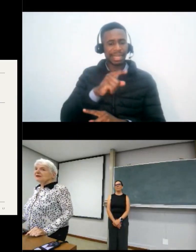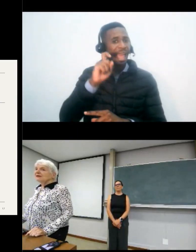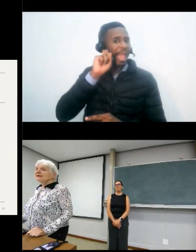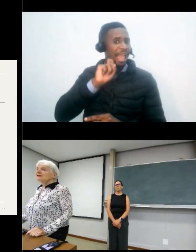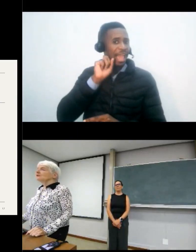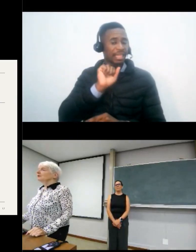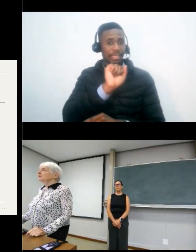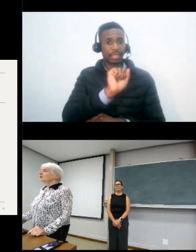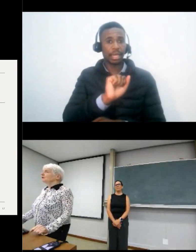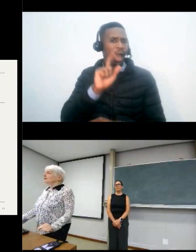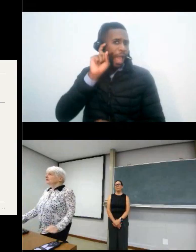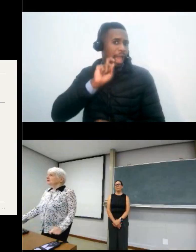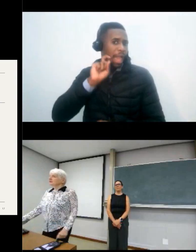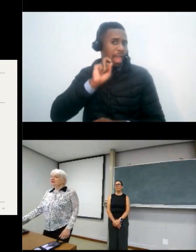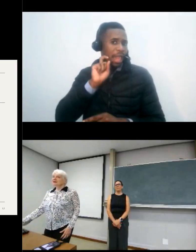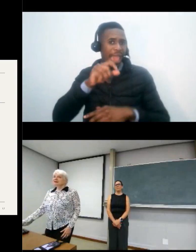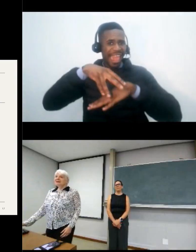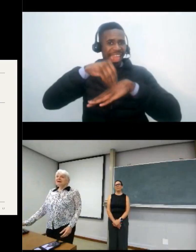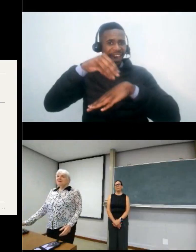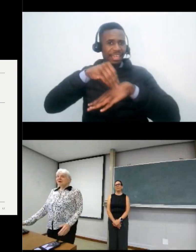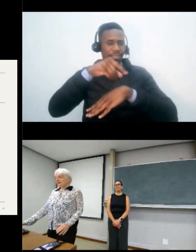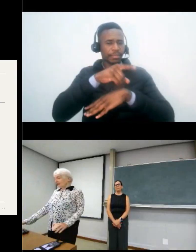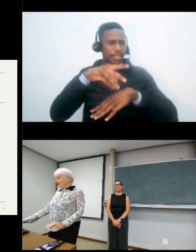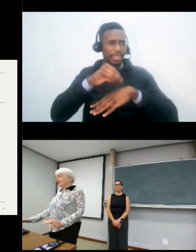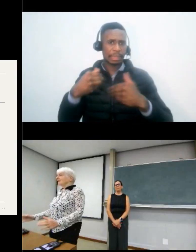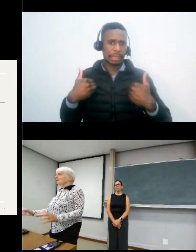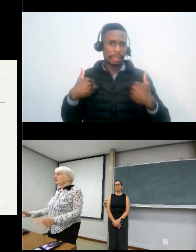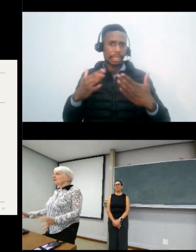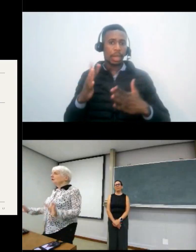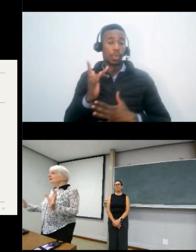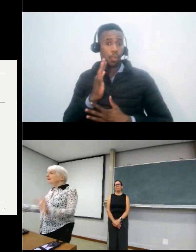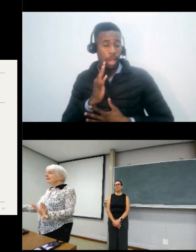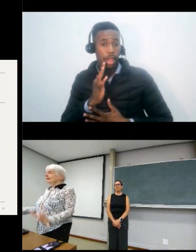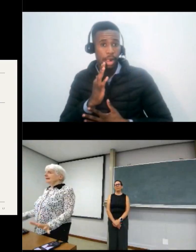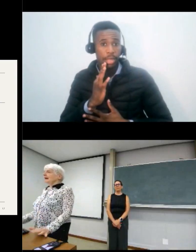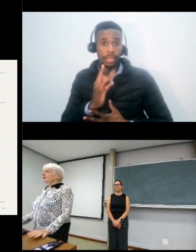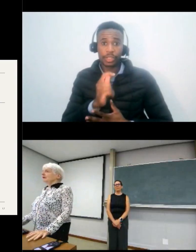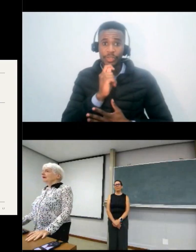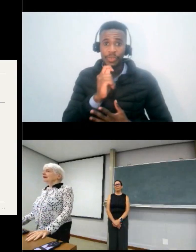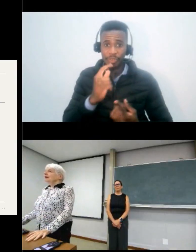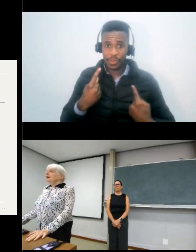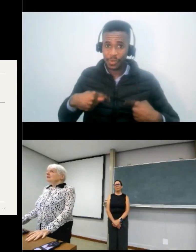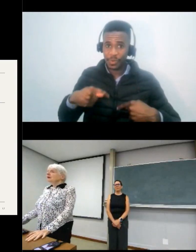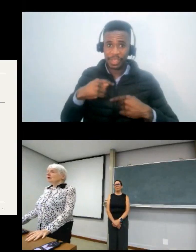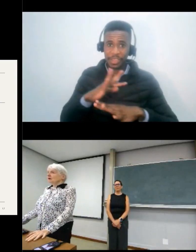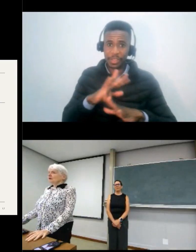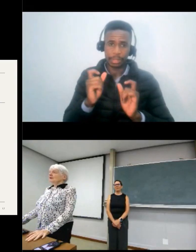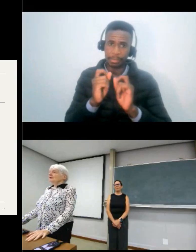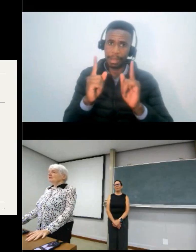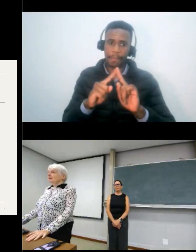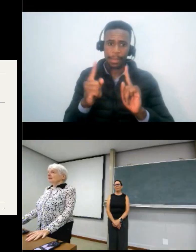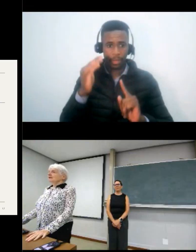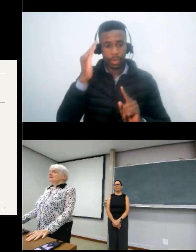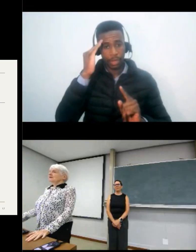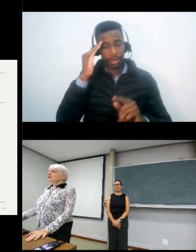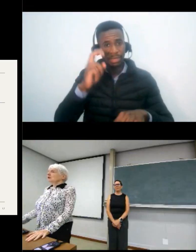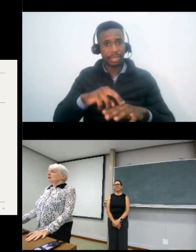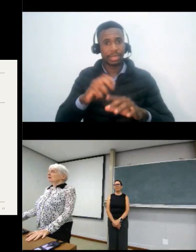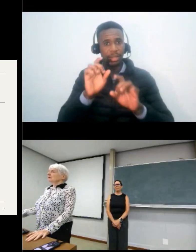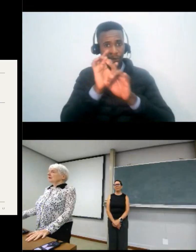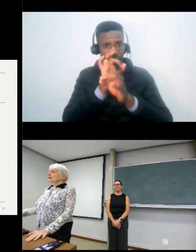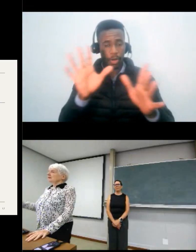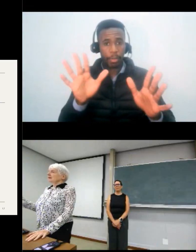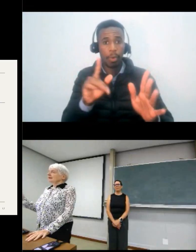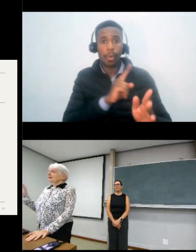not surprising to people who are in the field, but it is something that we need to get out there, because this means